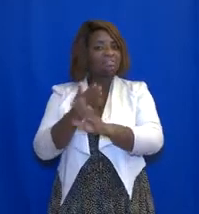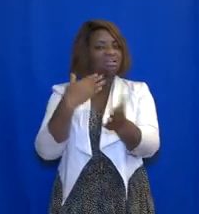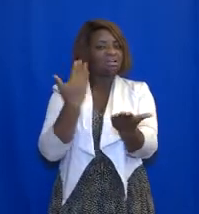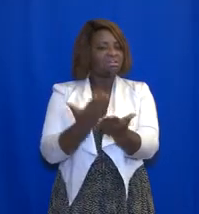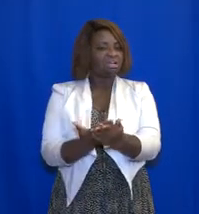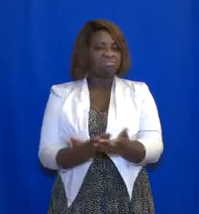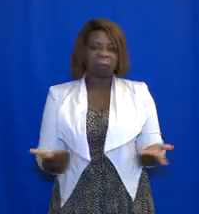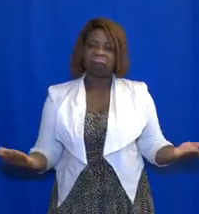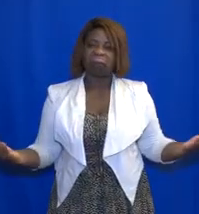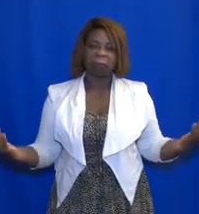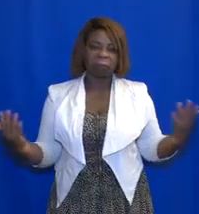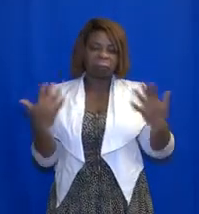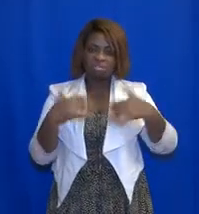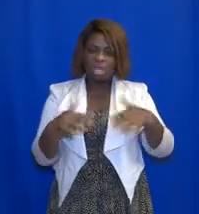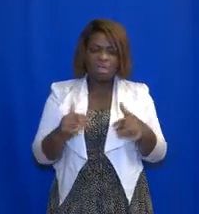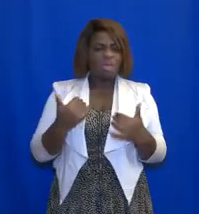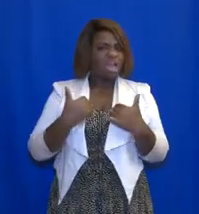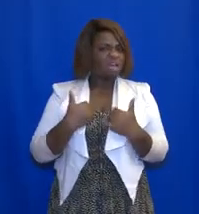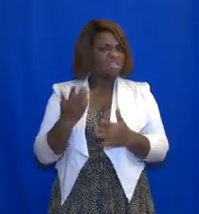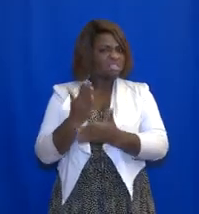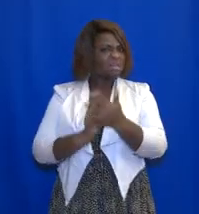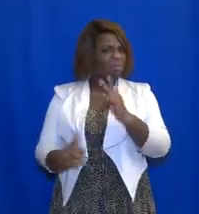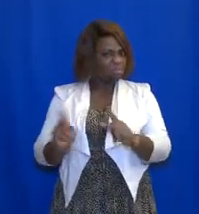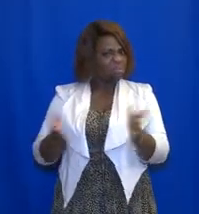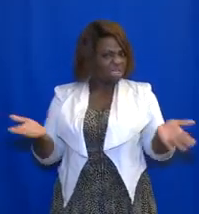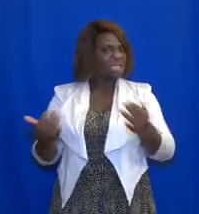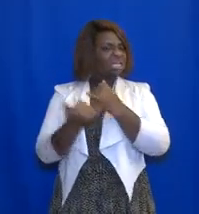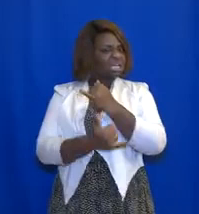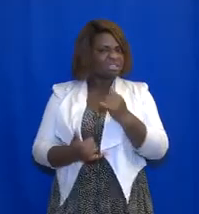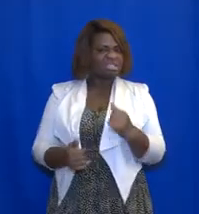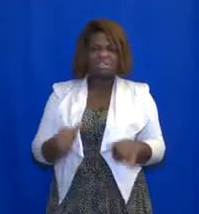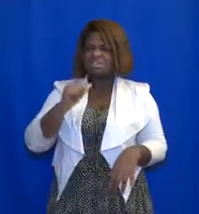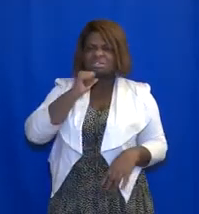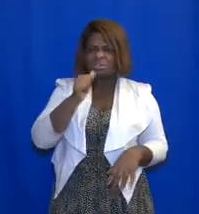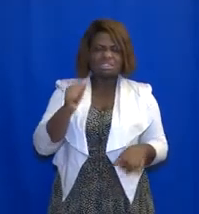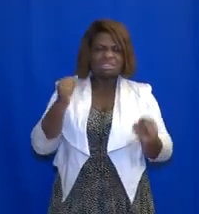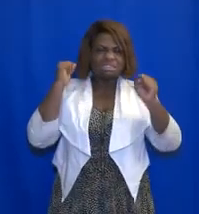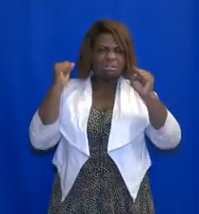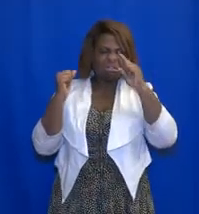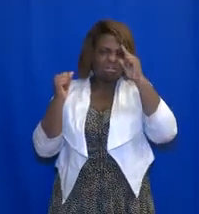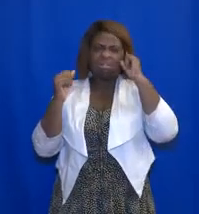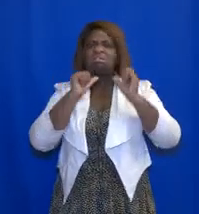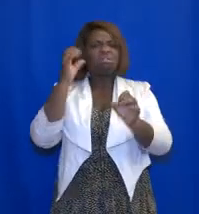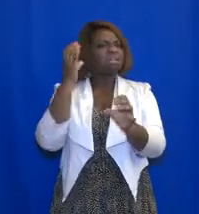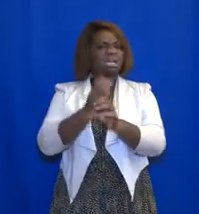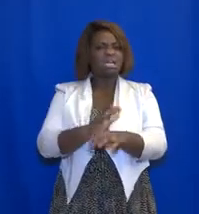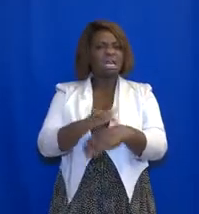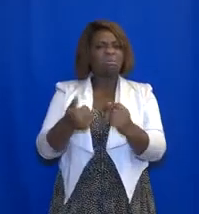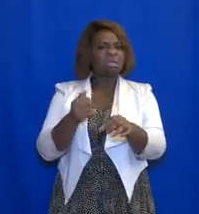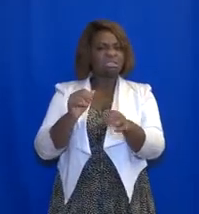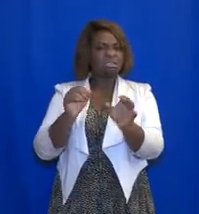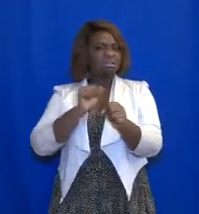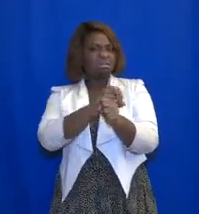Unfortunately, we still have some persons in the country who are not taking the dangers associated with this